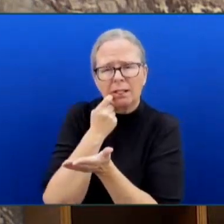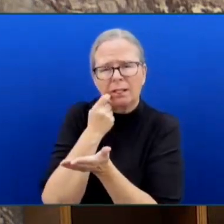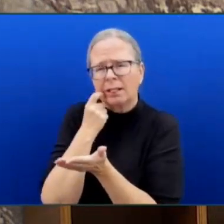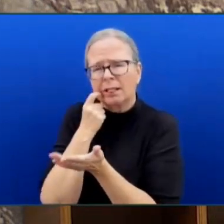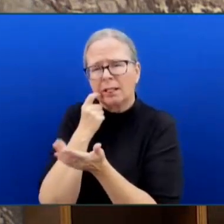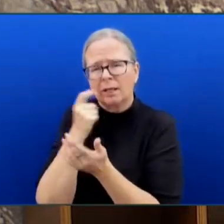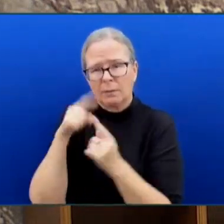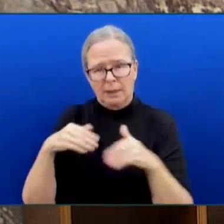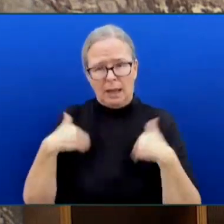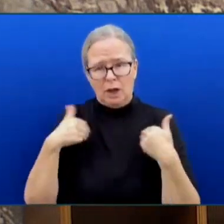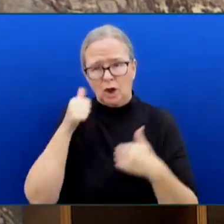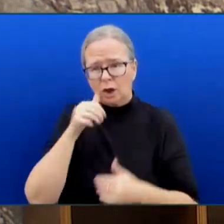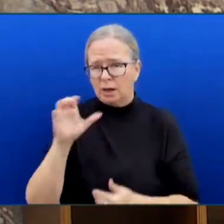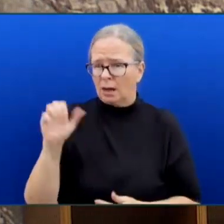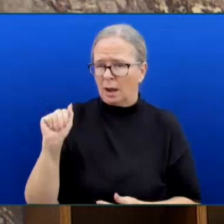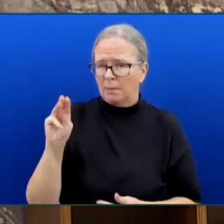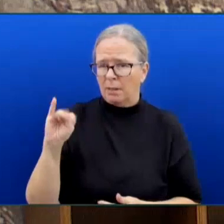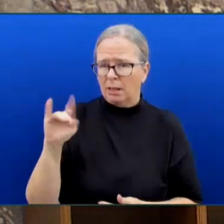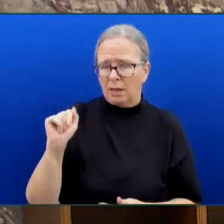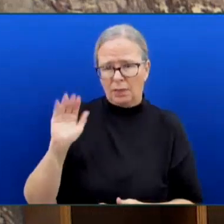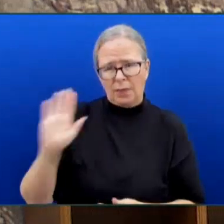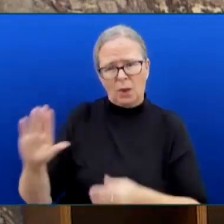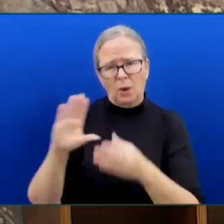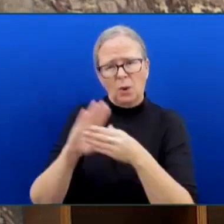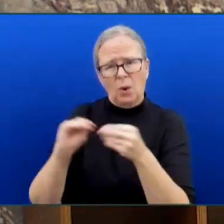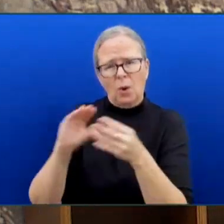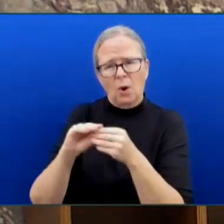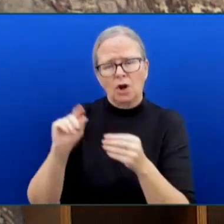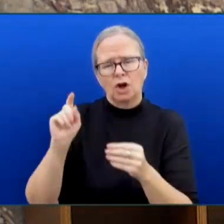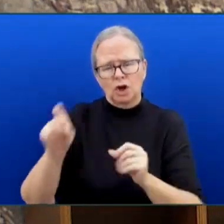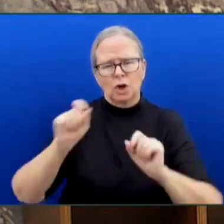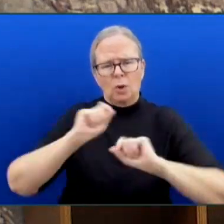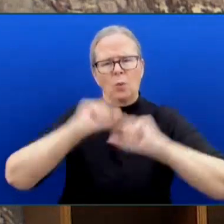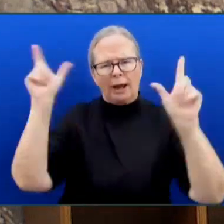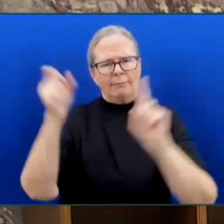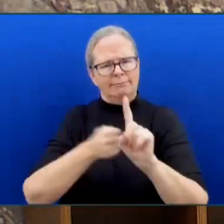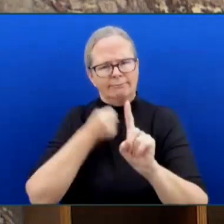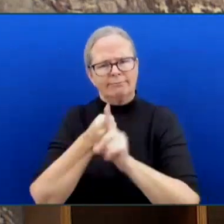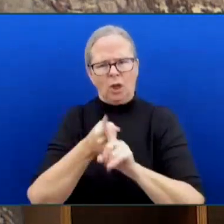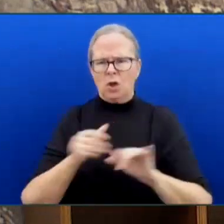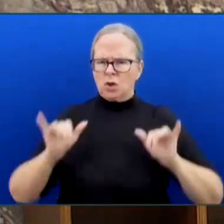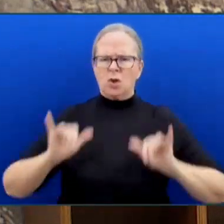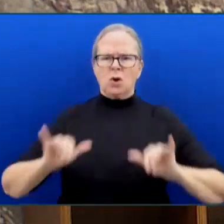drugs as safe supply. Yet there's been zero